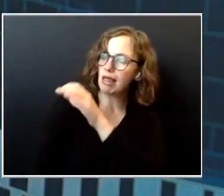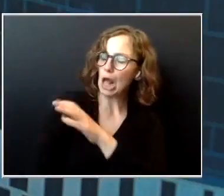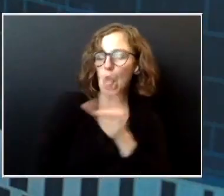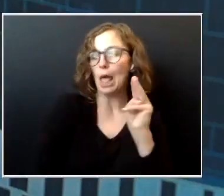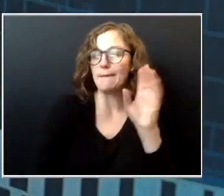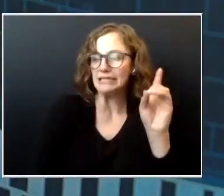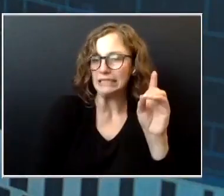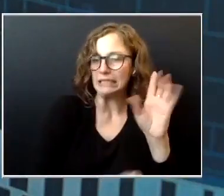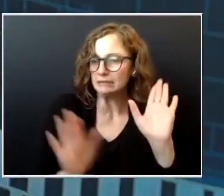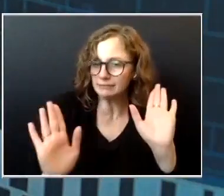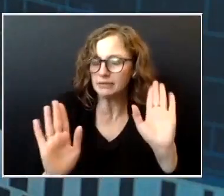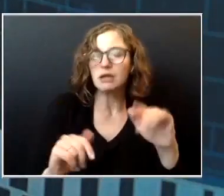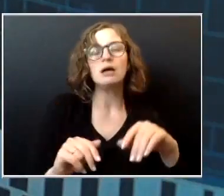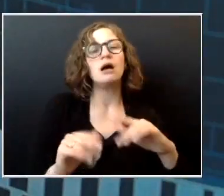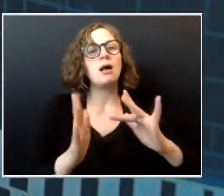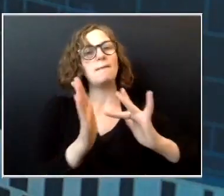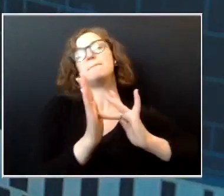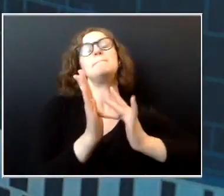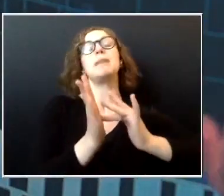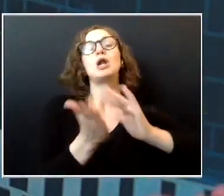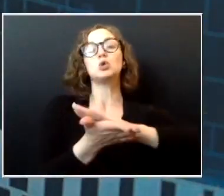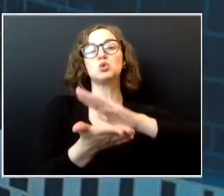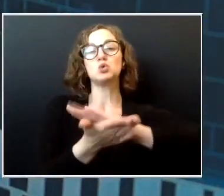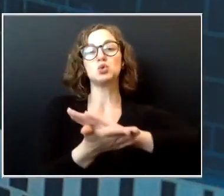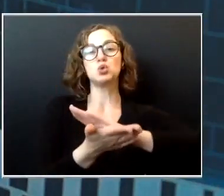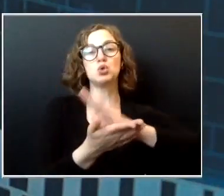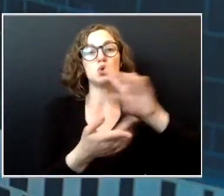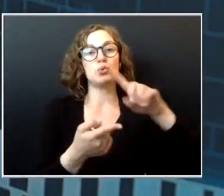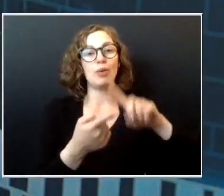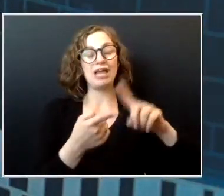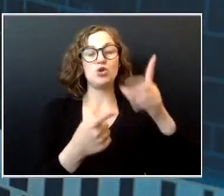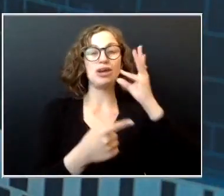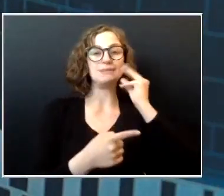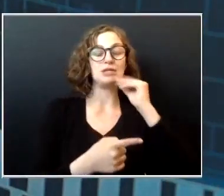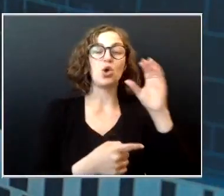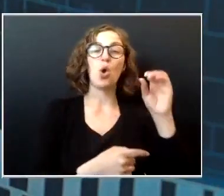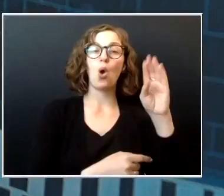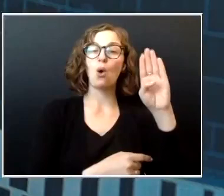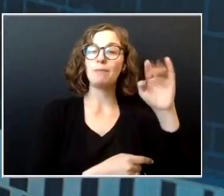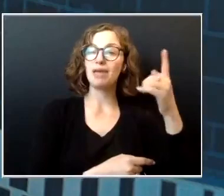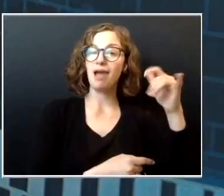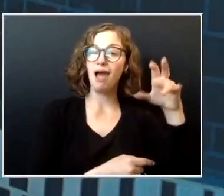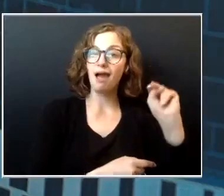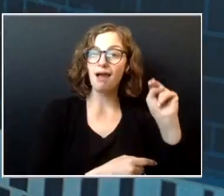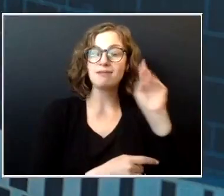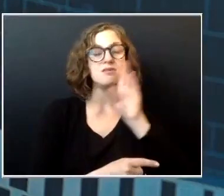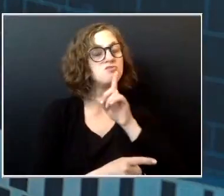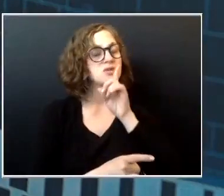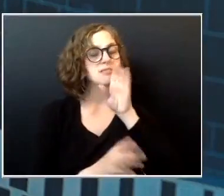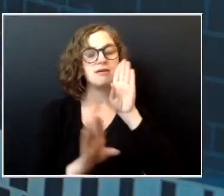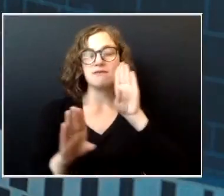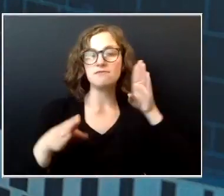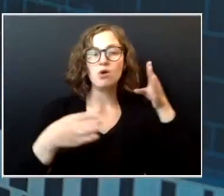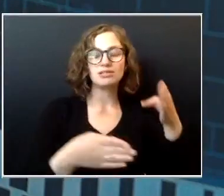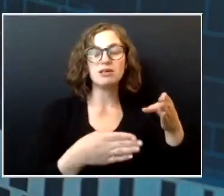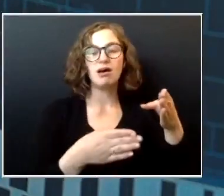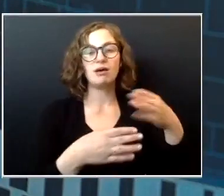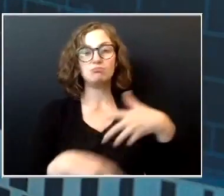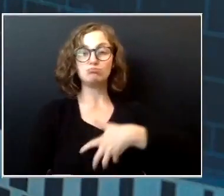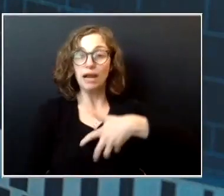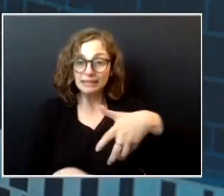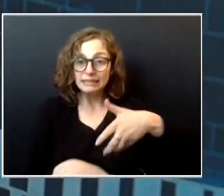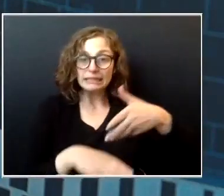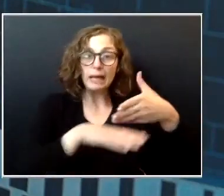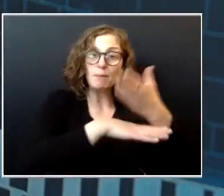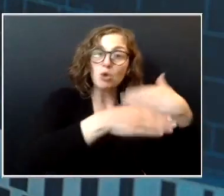medical school, when you're in the OB-GYN rotation, it's very focused on pregnancy and postpartum, and menopause is not as much of a